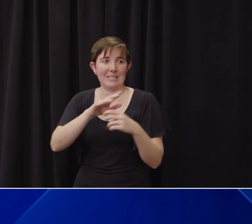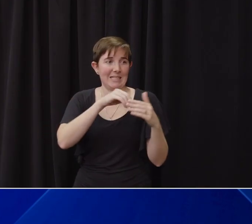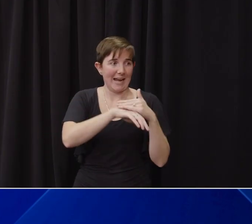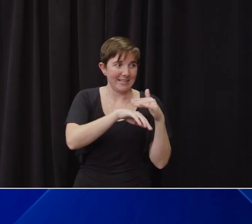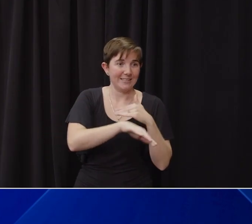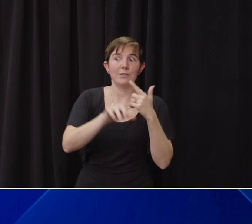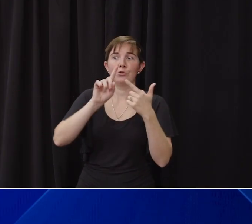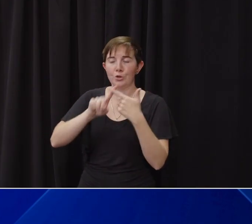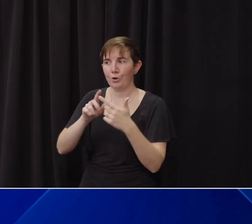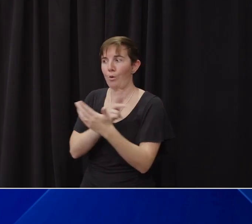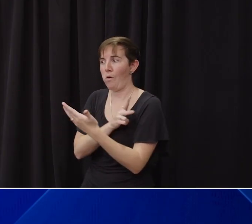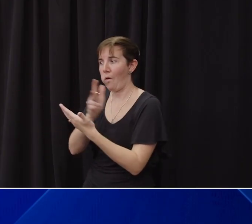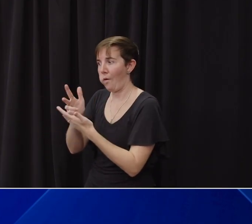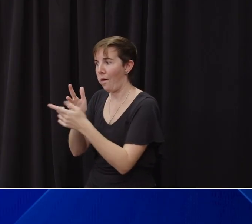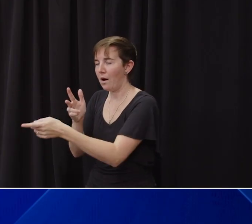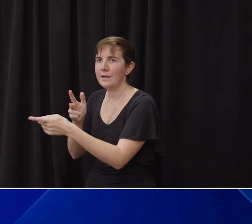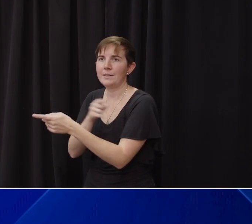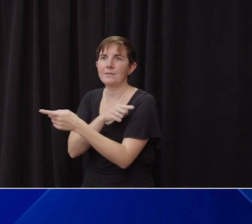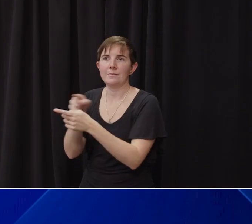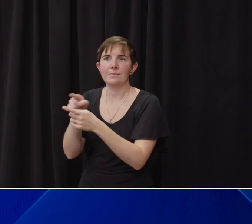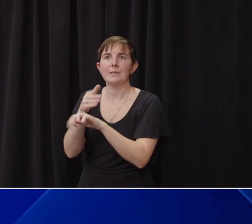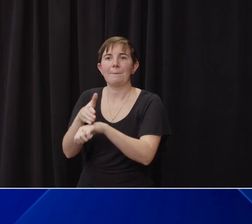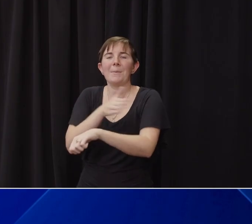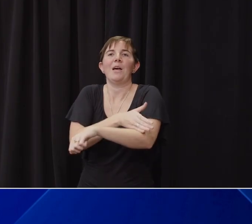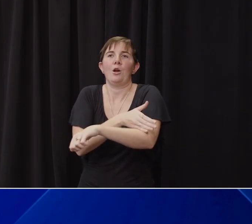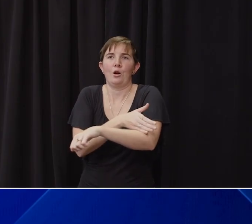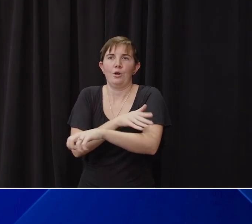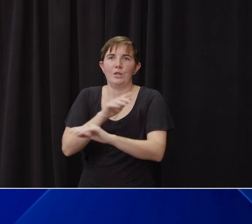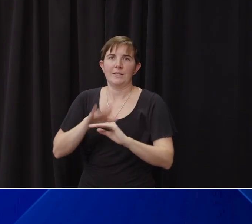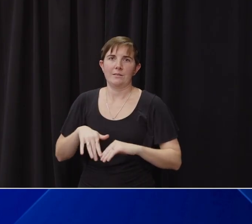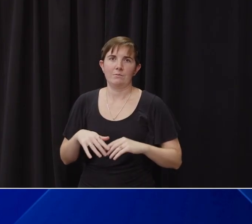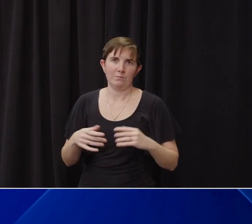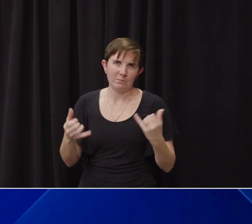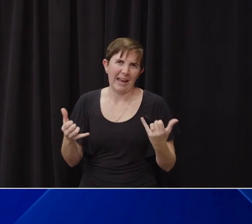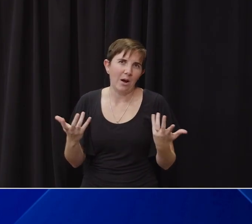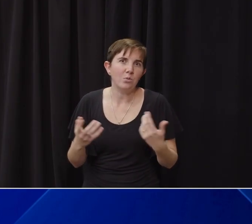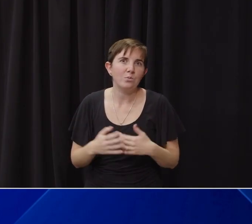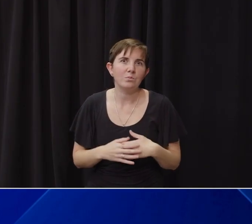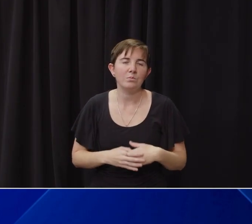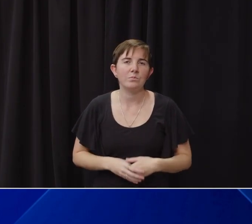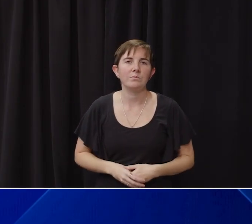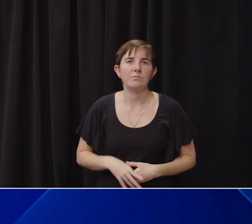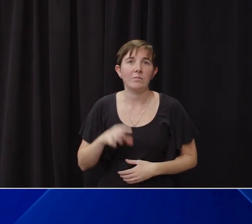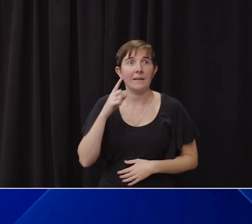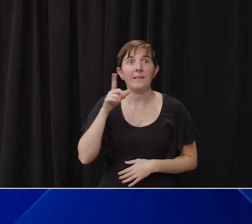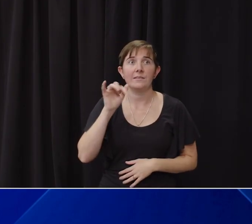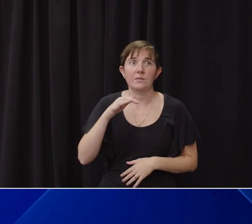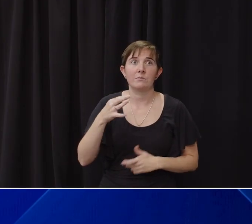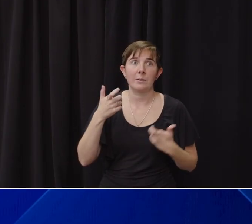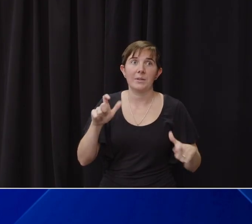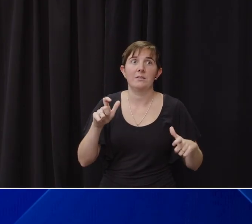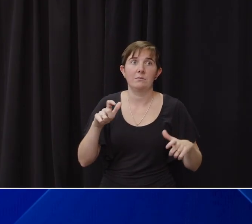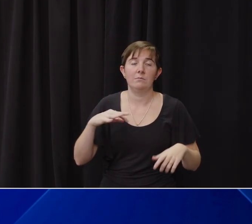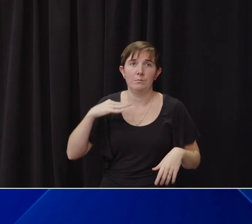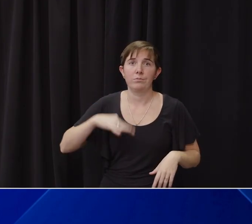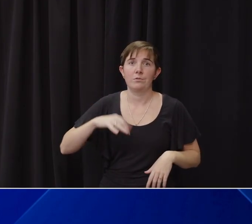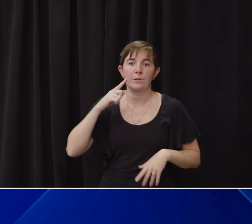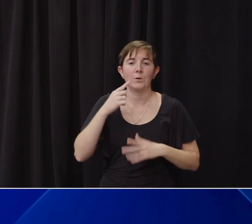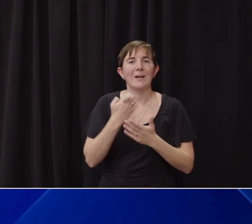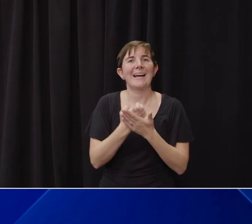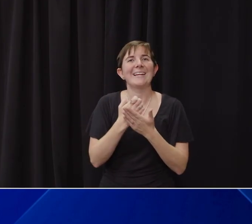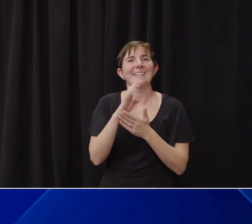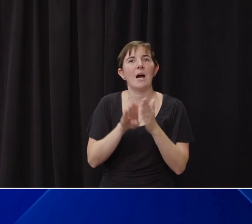them are better than what they are now. I think that would be a big driver for economic